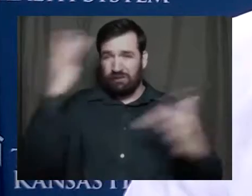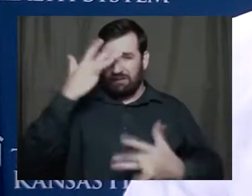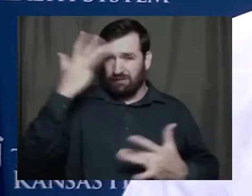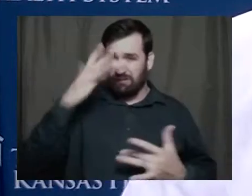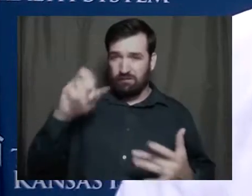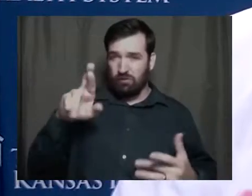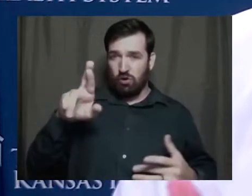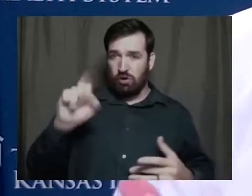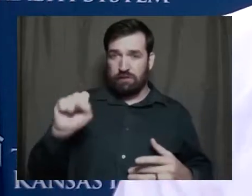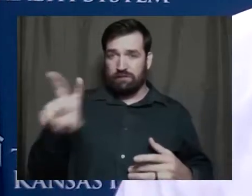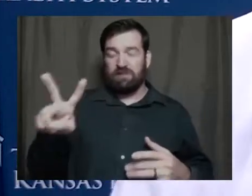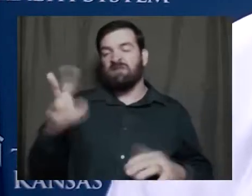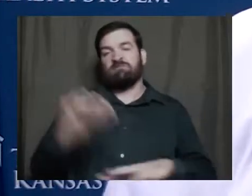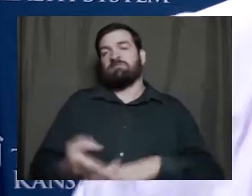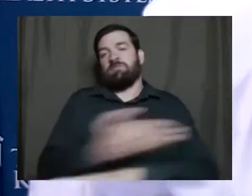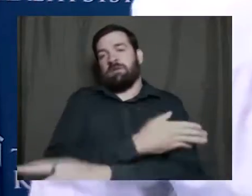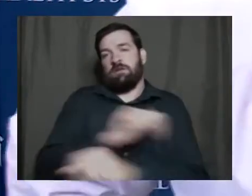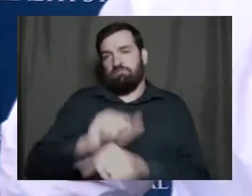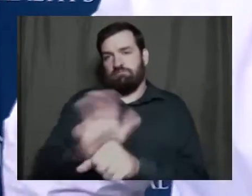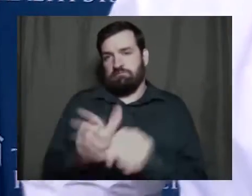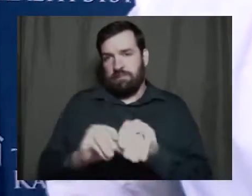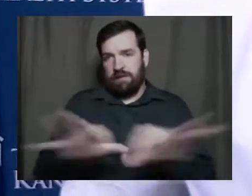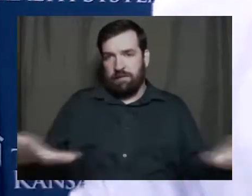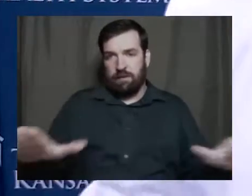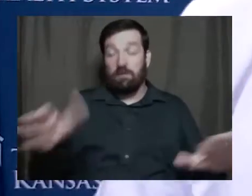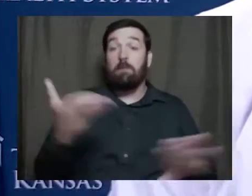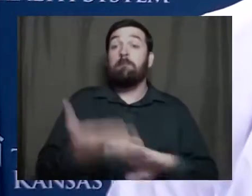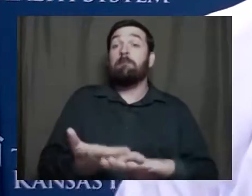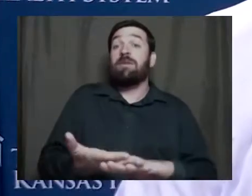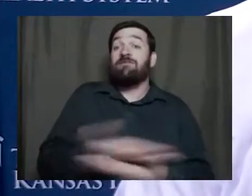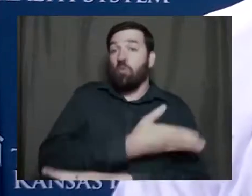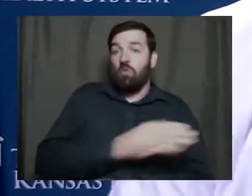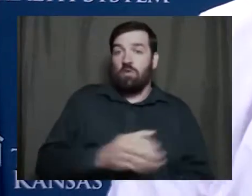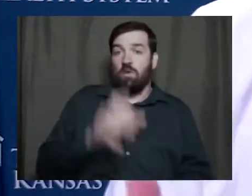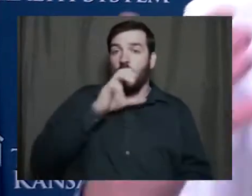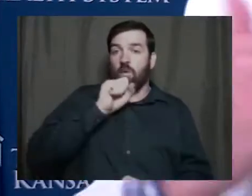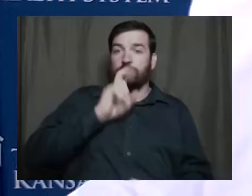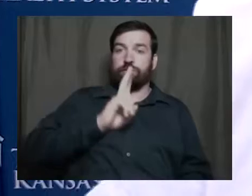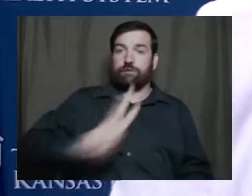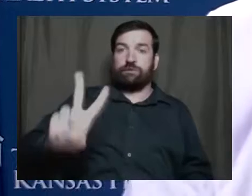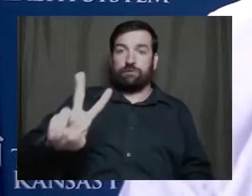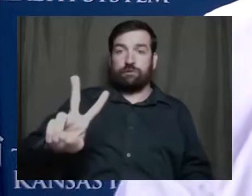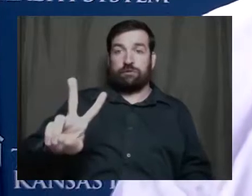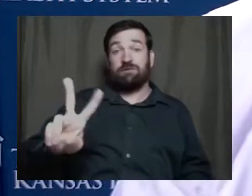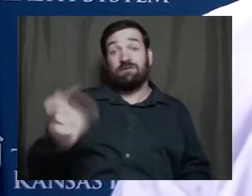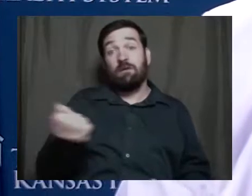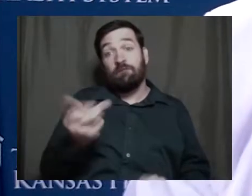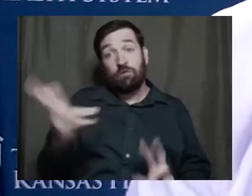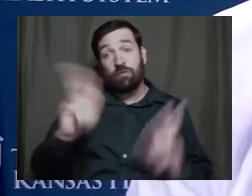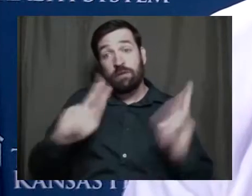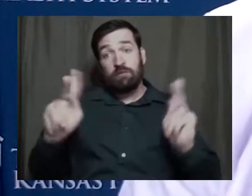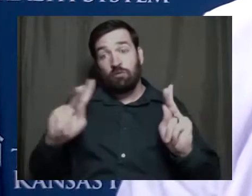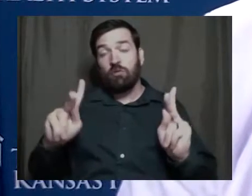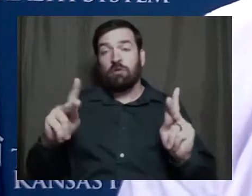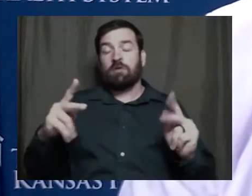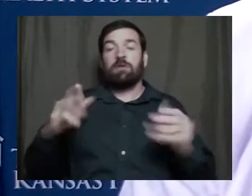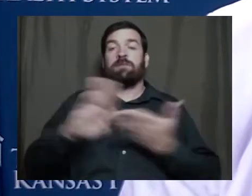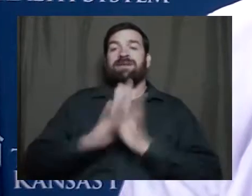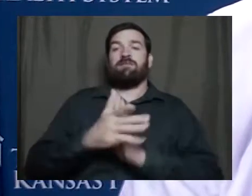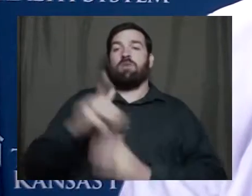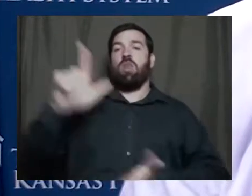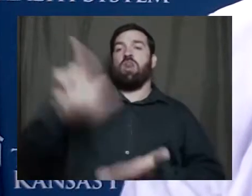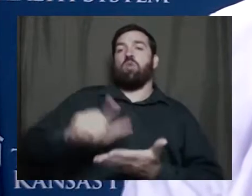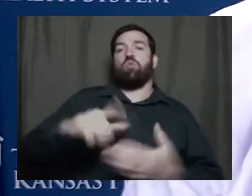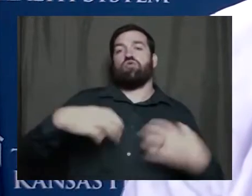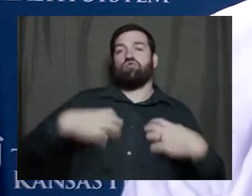pre-pandemic statistics, before they ever turn age 2. And a handful of kids actually have this become a lower respiratory tract infection. And